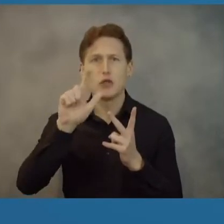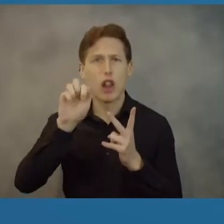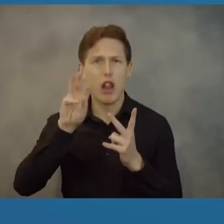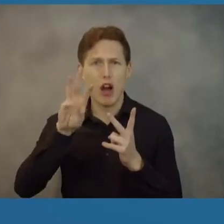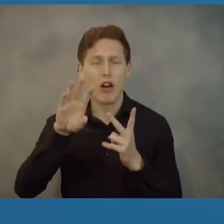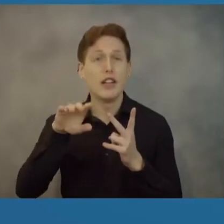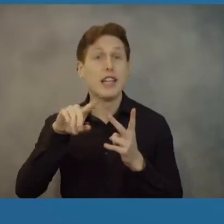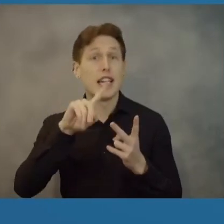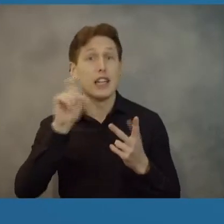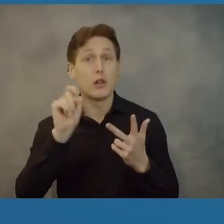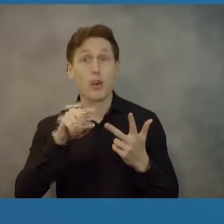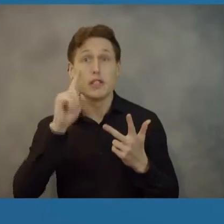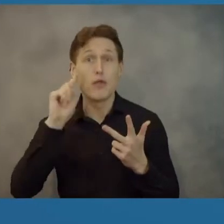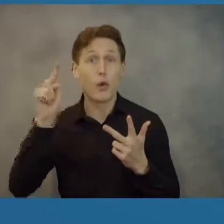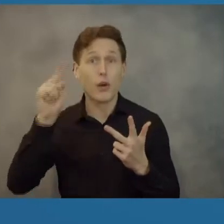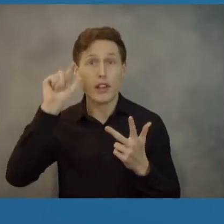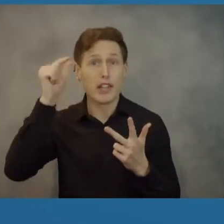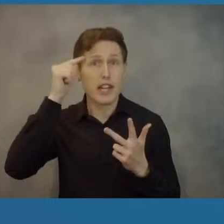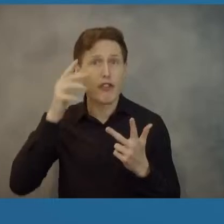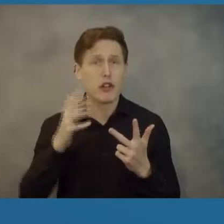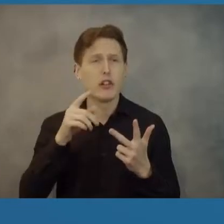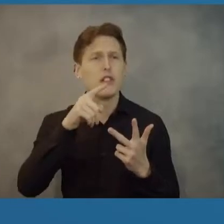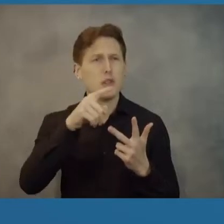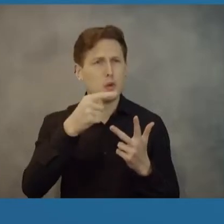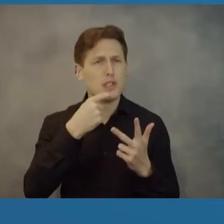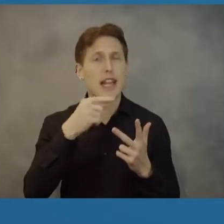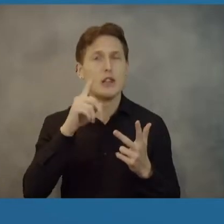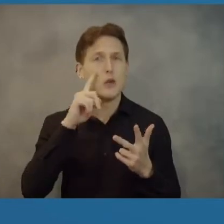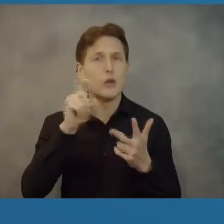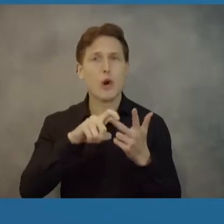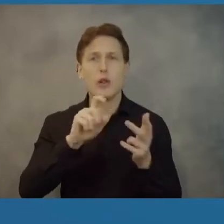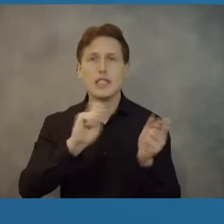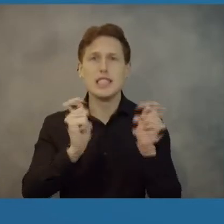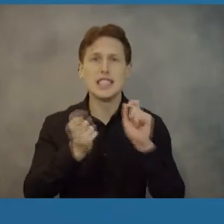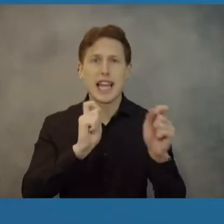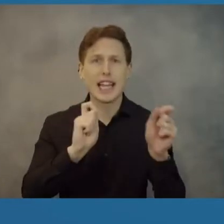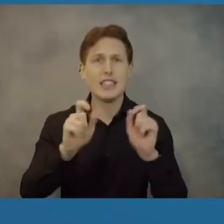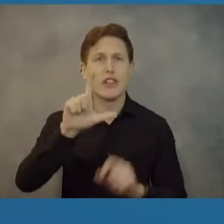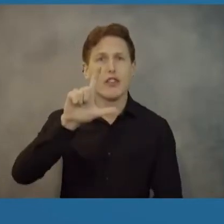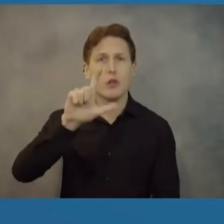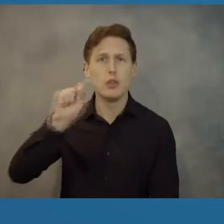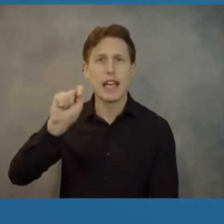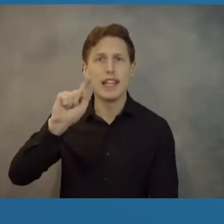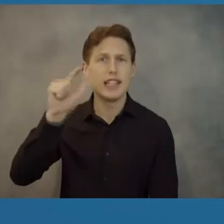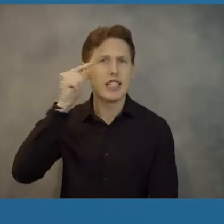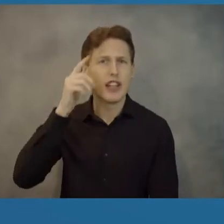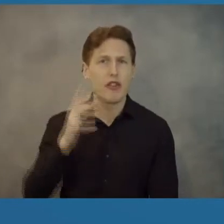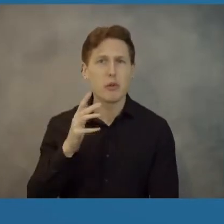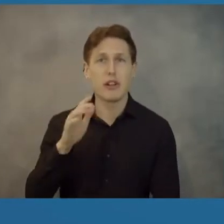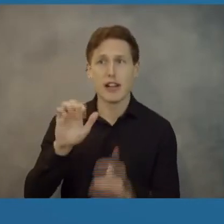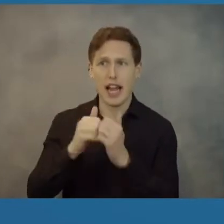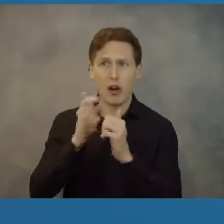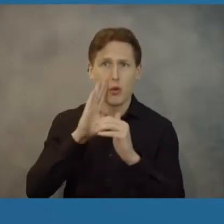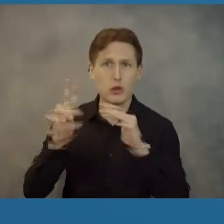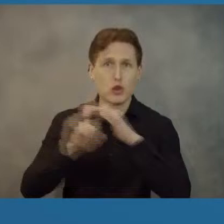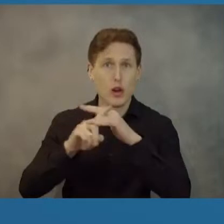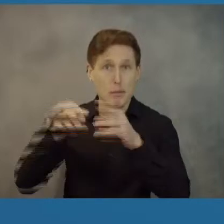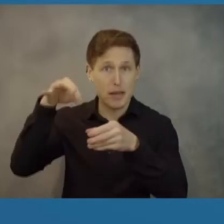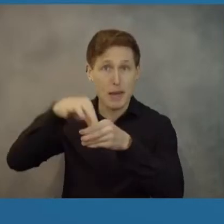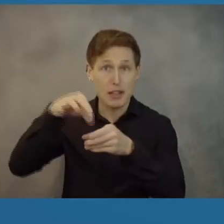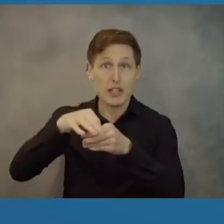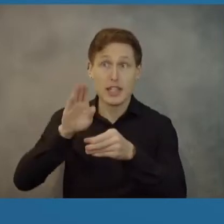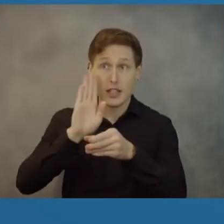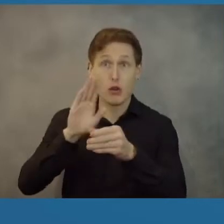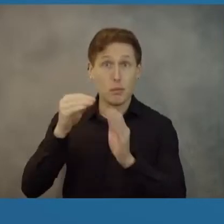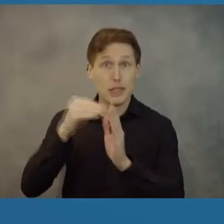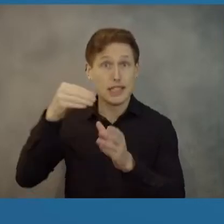changes you saw around how the lieutenant governor shows up on the ballot, is that in the budget? too? Yes. It is? And